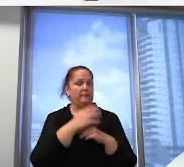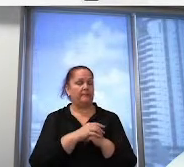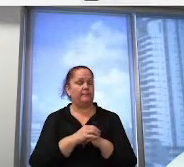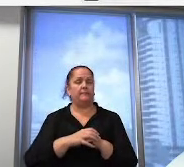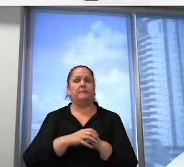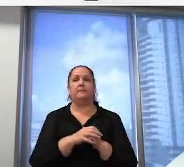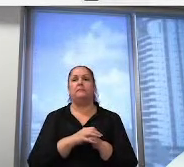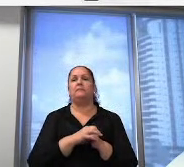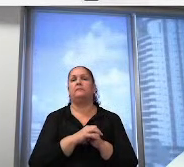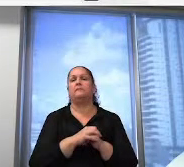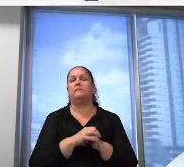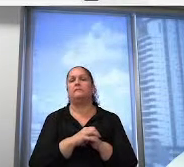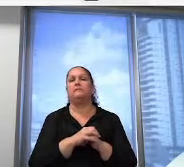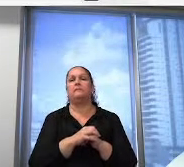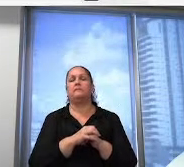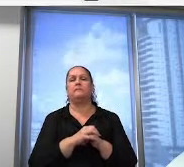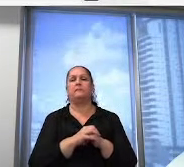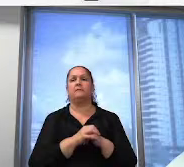done?